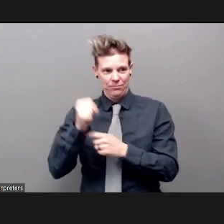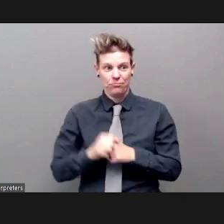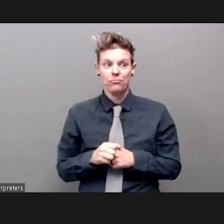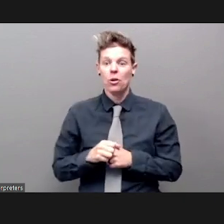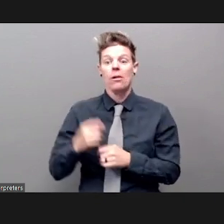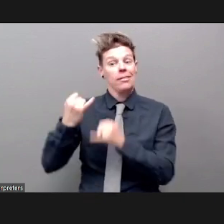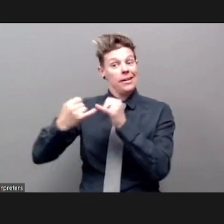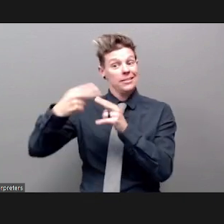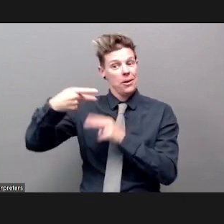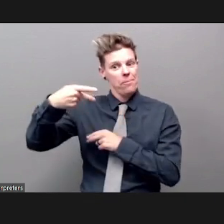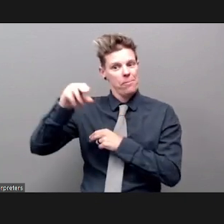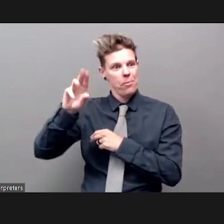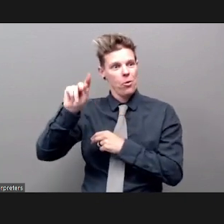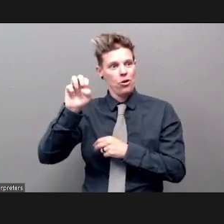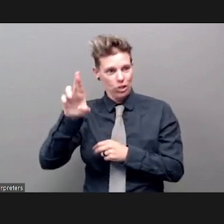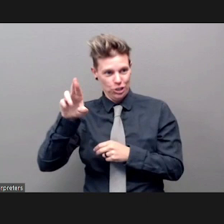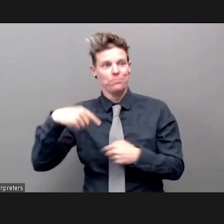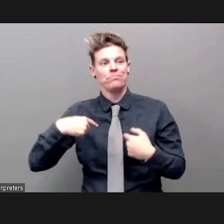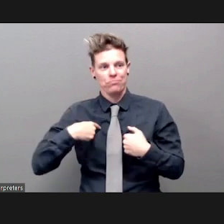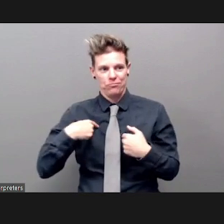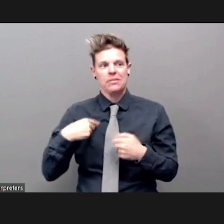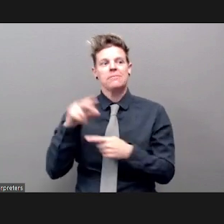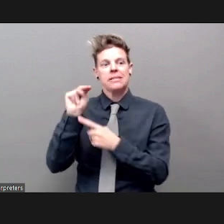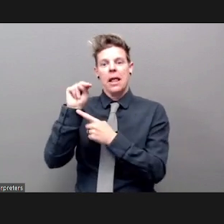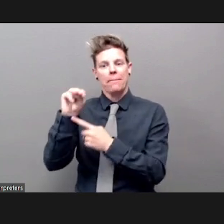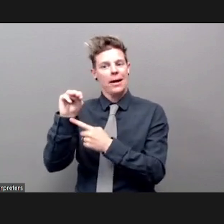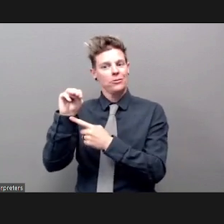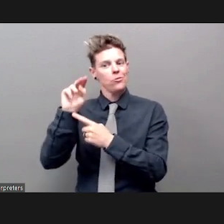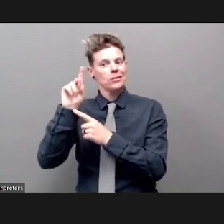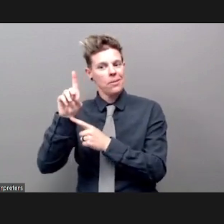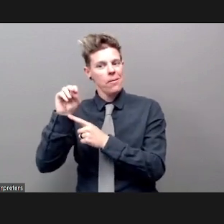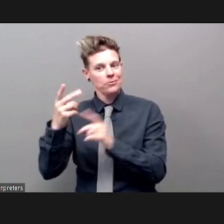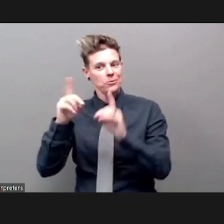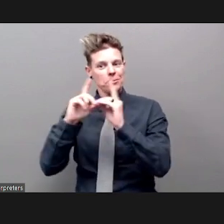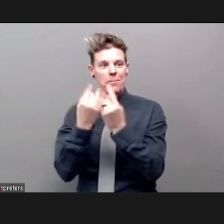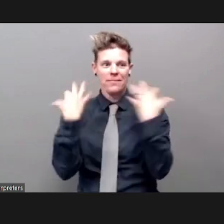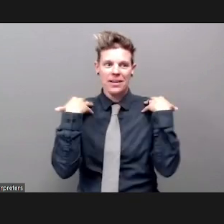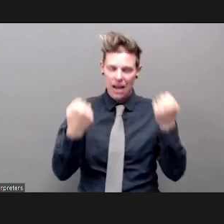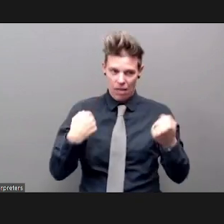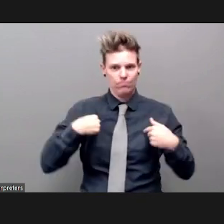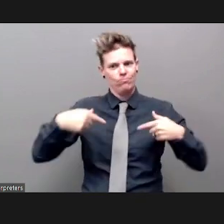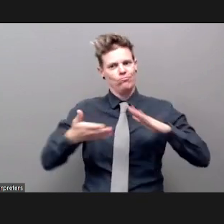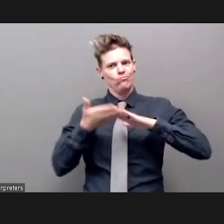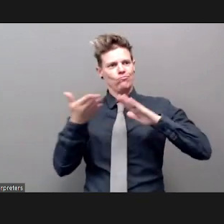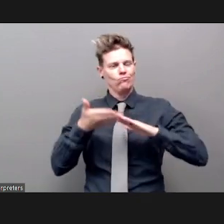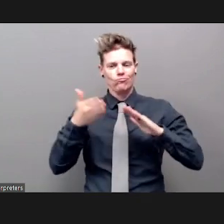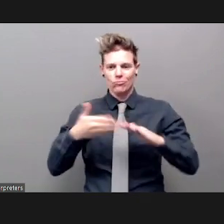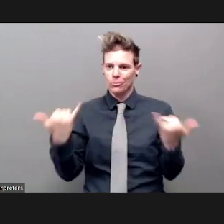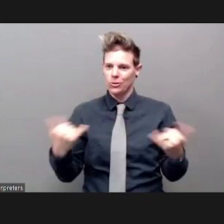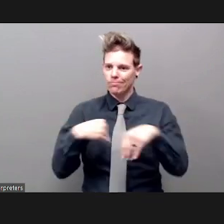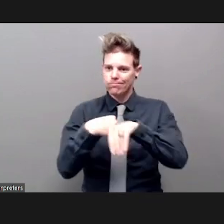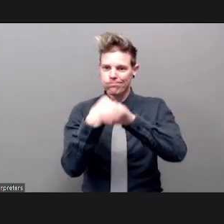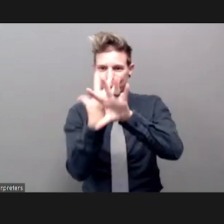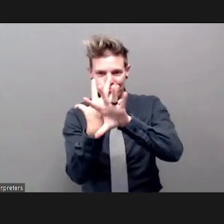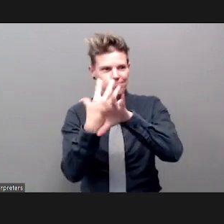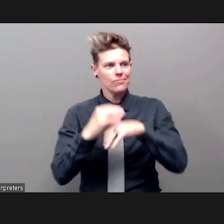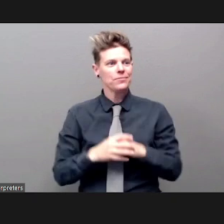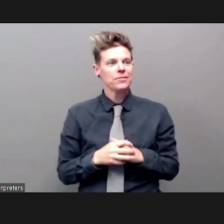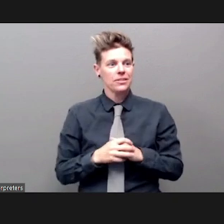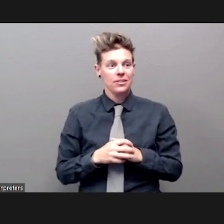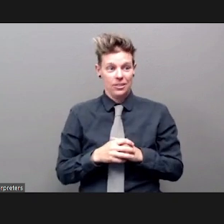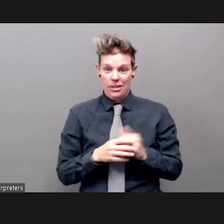press conference. Today, Dr. Grace and Dr. Petahon will provide an update on COVID-19,